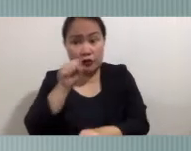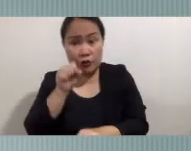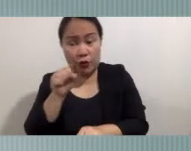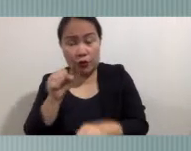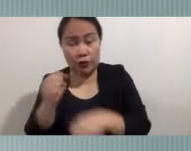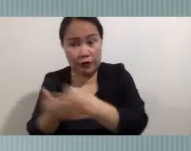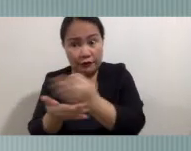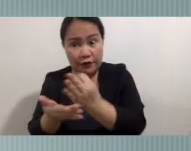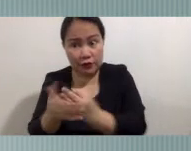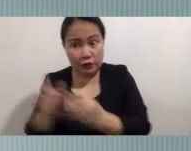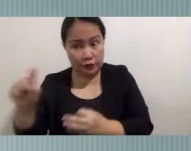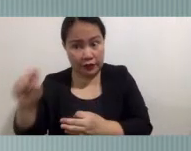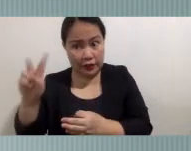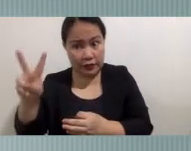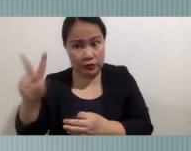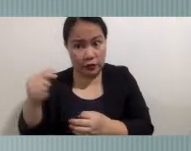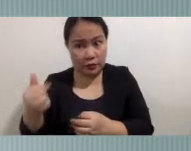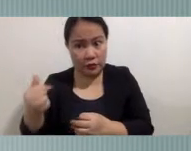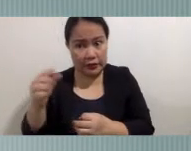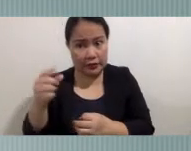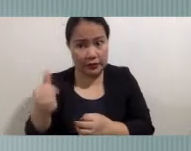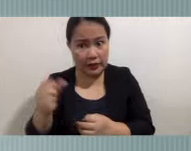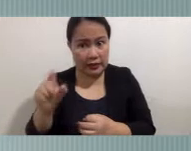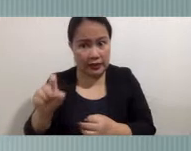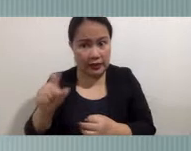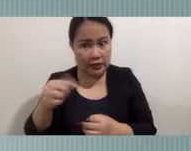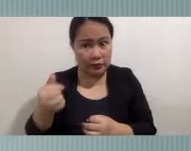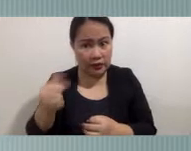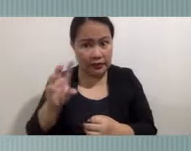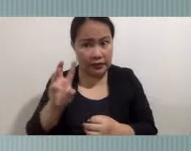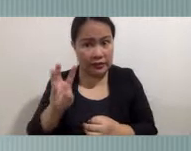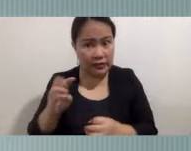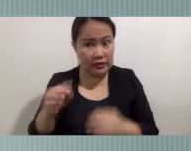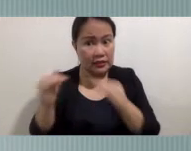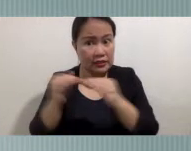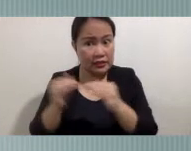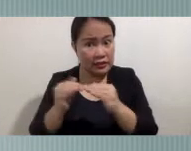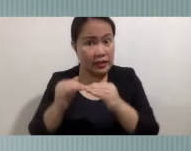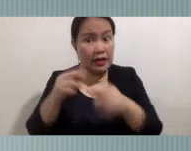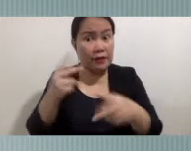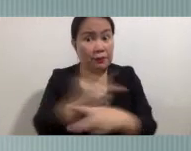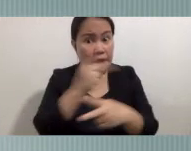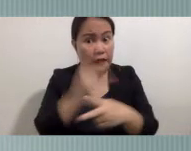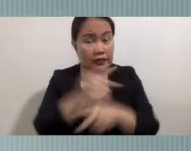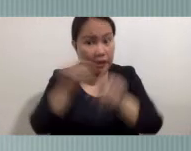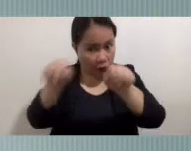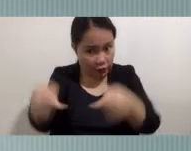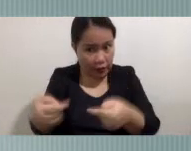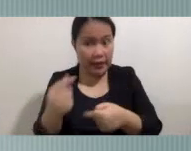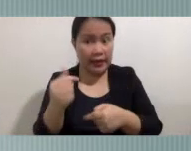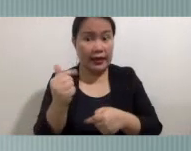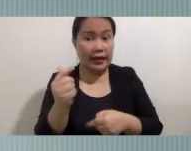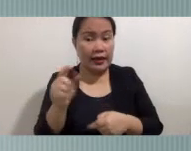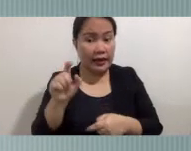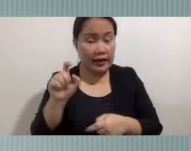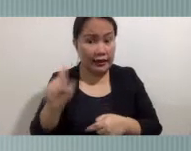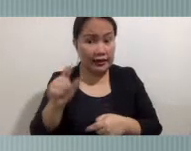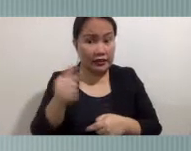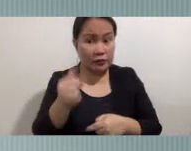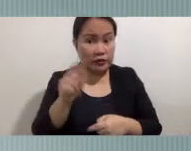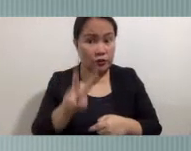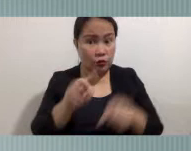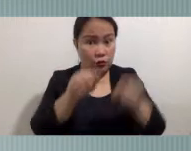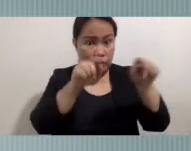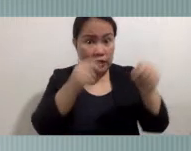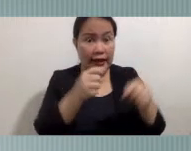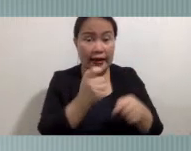therefore, the factored form of x squared plus 10x plus 16 is equal to the product of x plus 2 times x plus